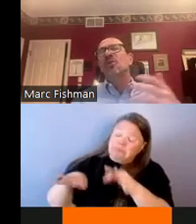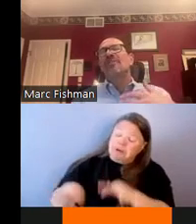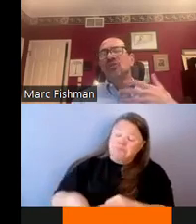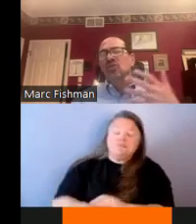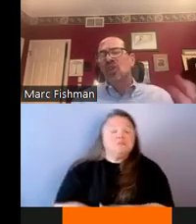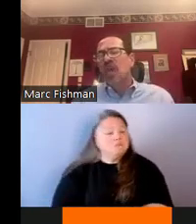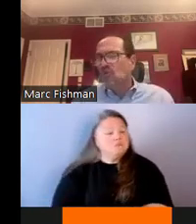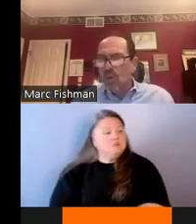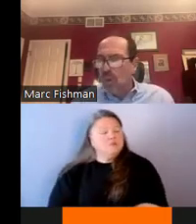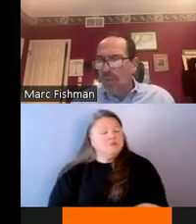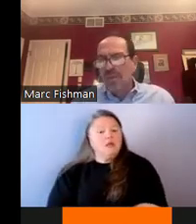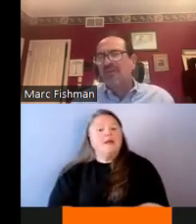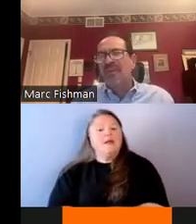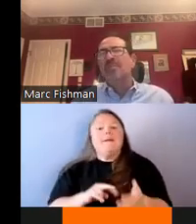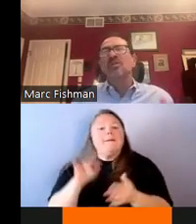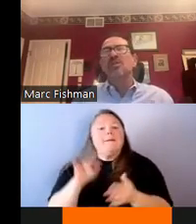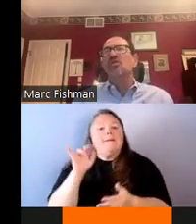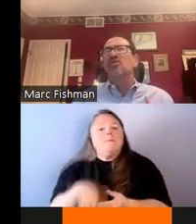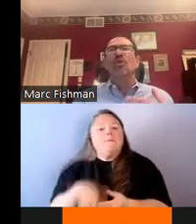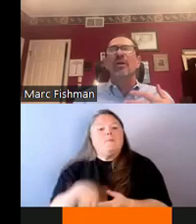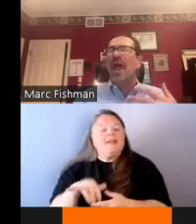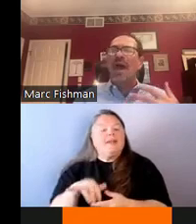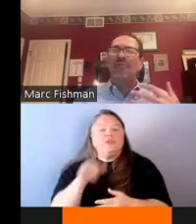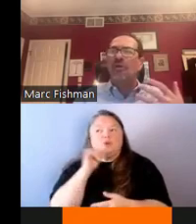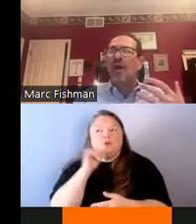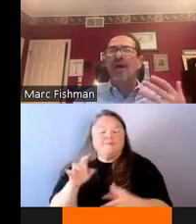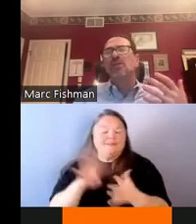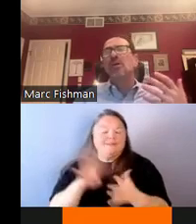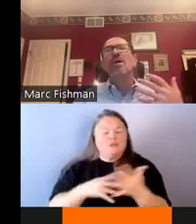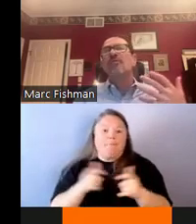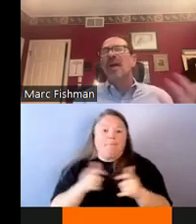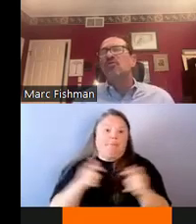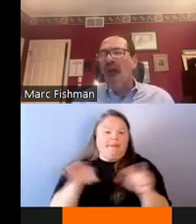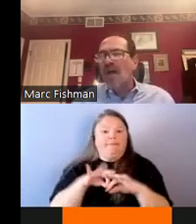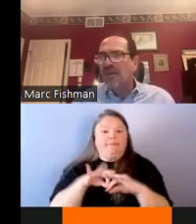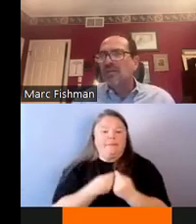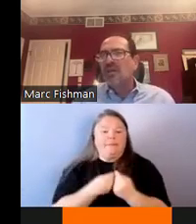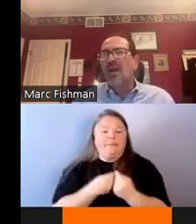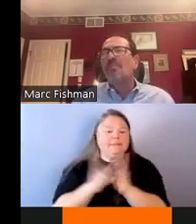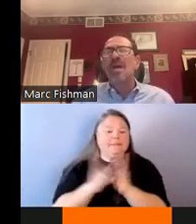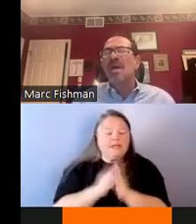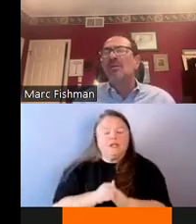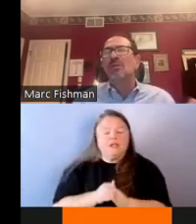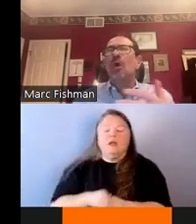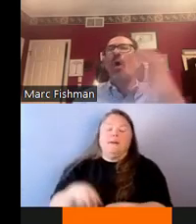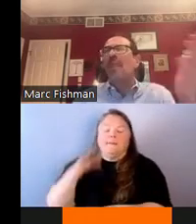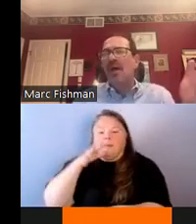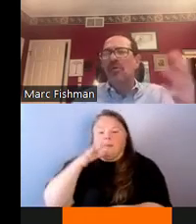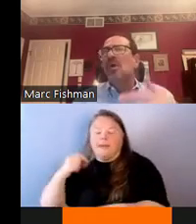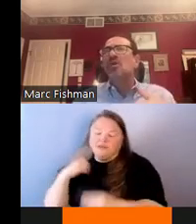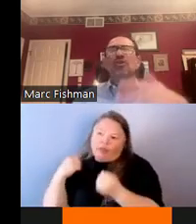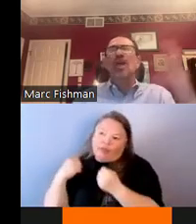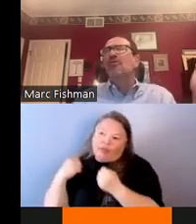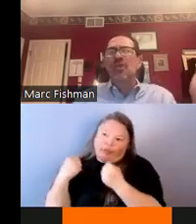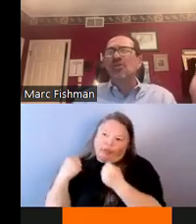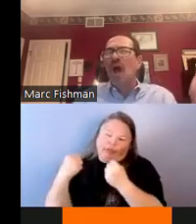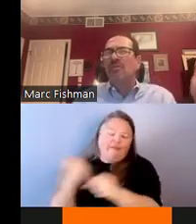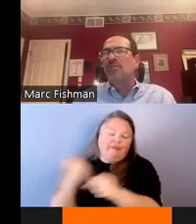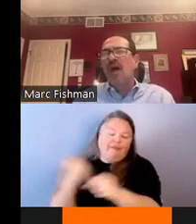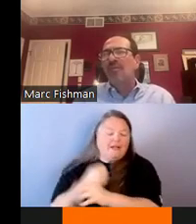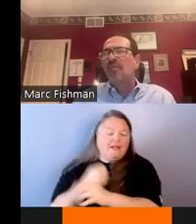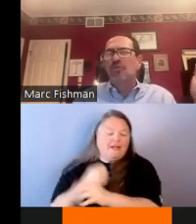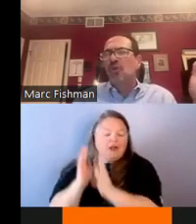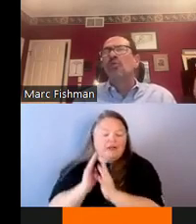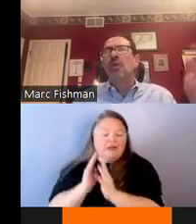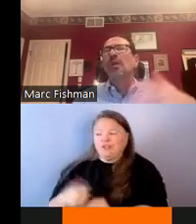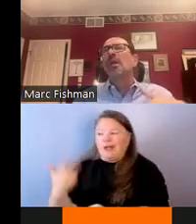about that is you don't have to schedule a big family session or have her have to fight traffic to come in, all that. She's got 3